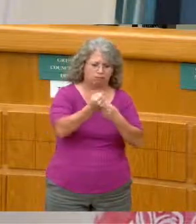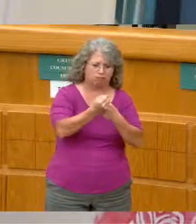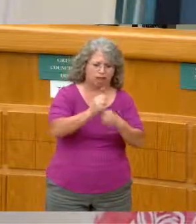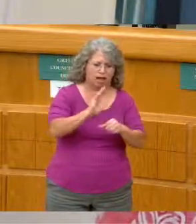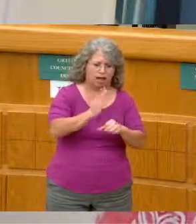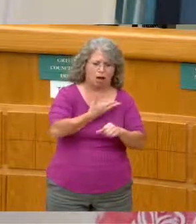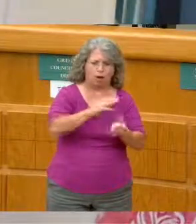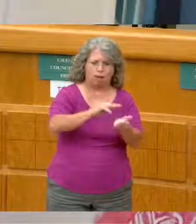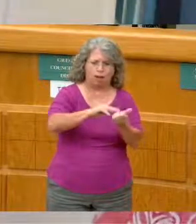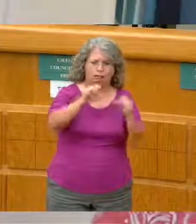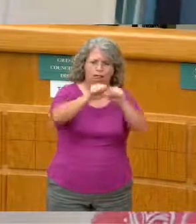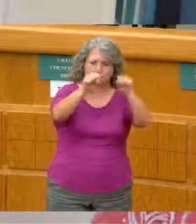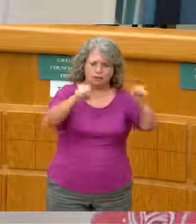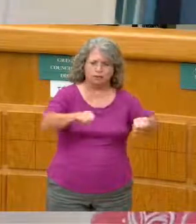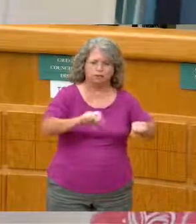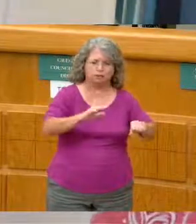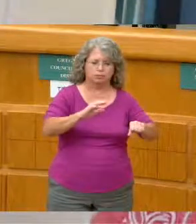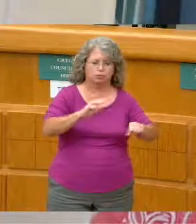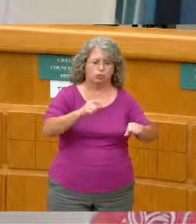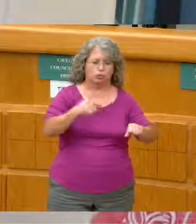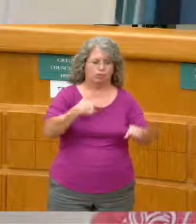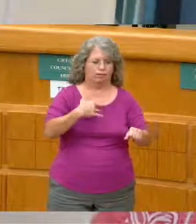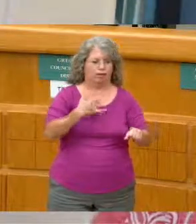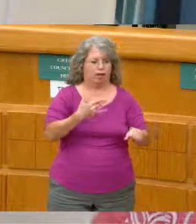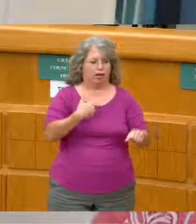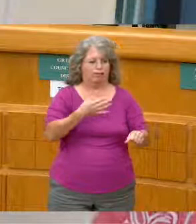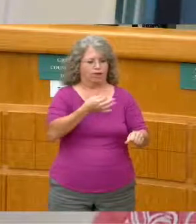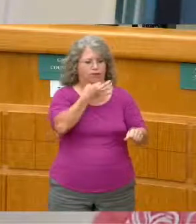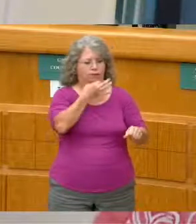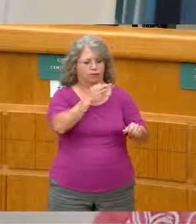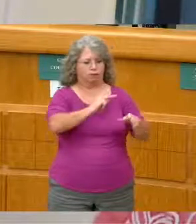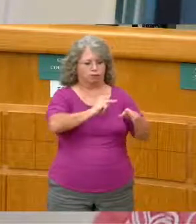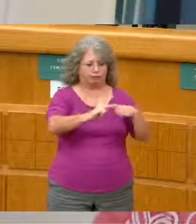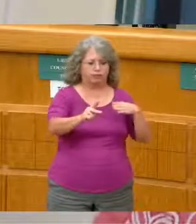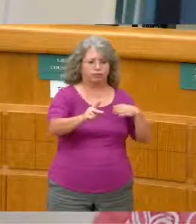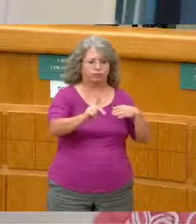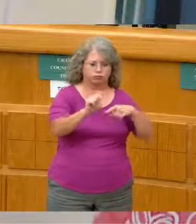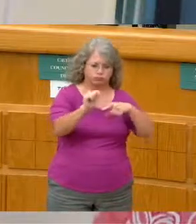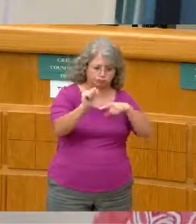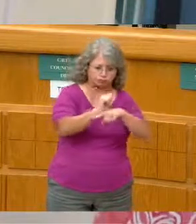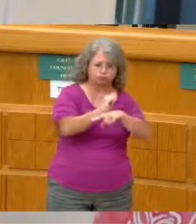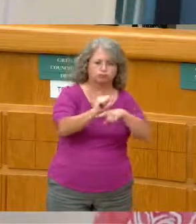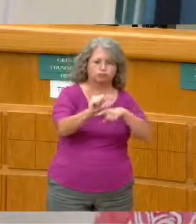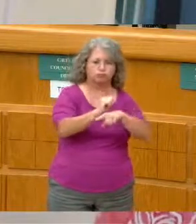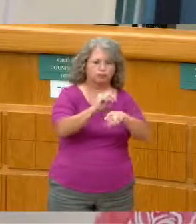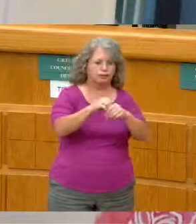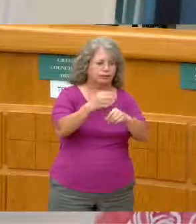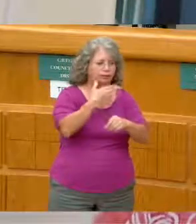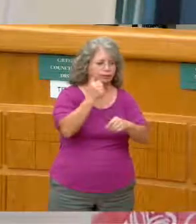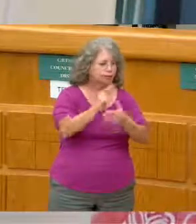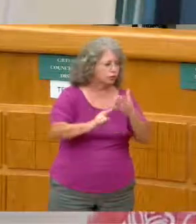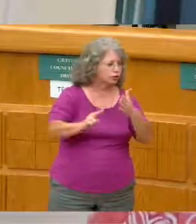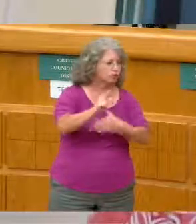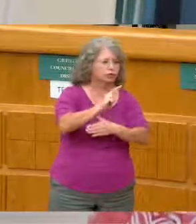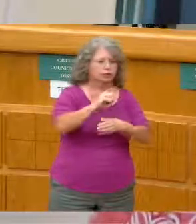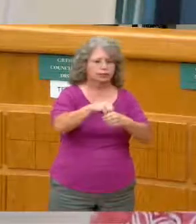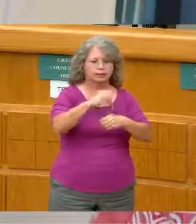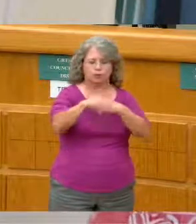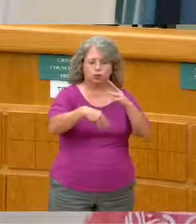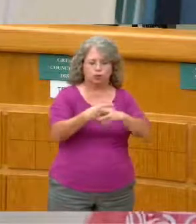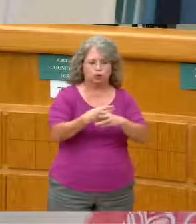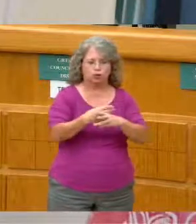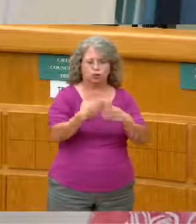system that our experts and professionals that were trained in the